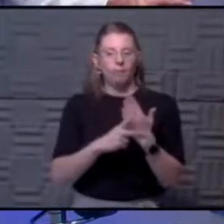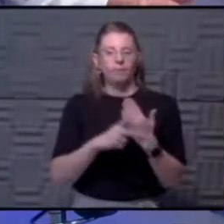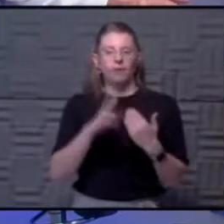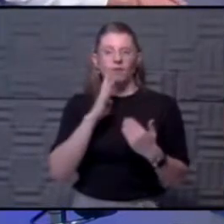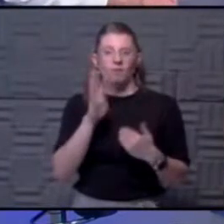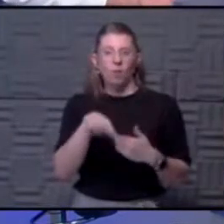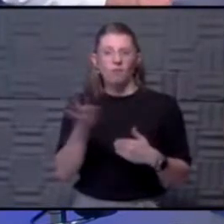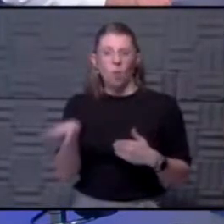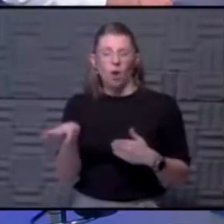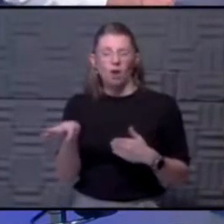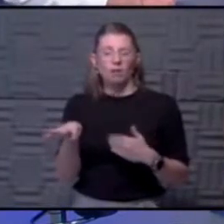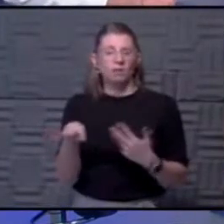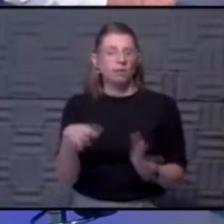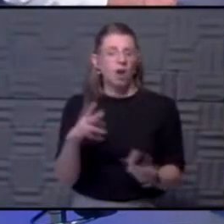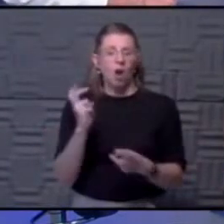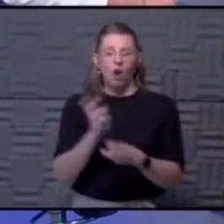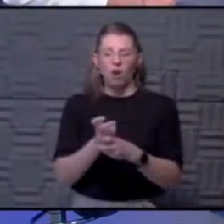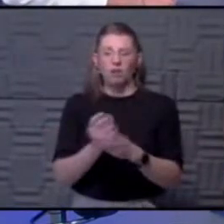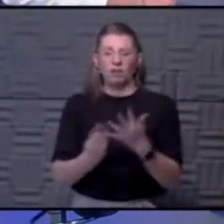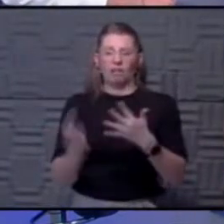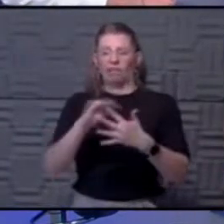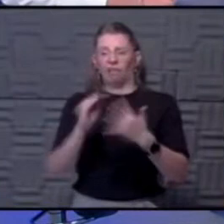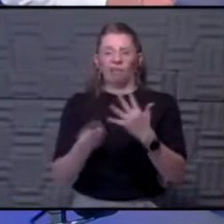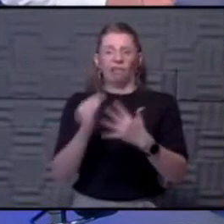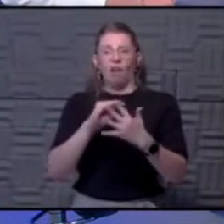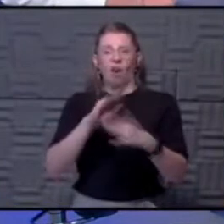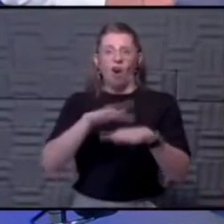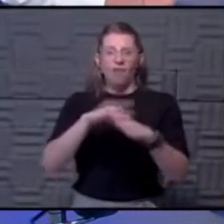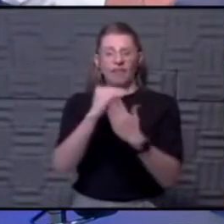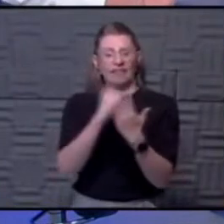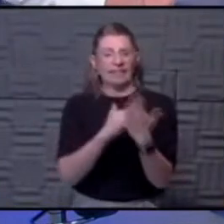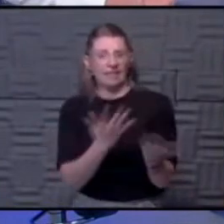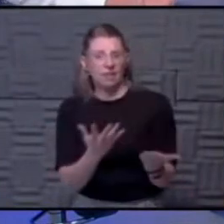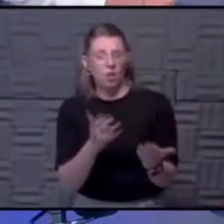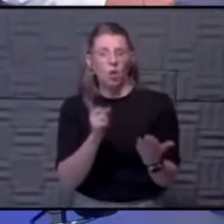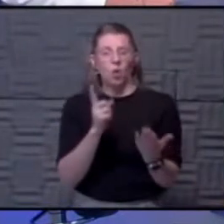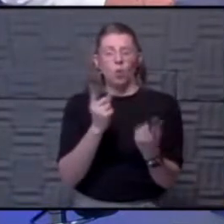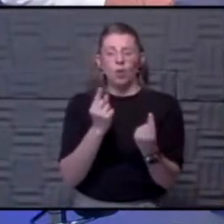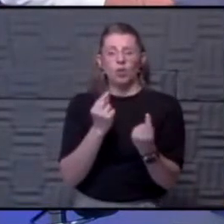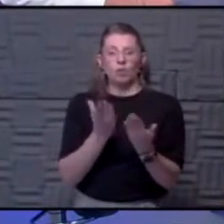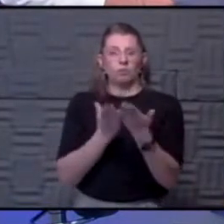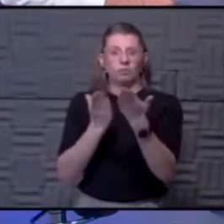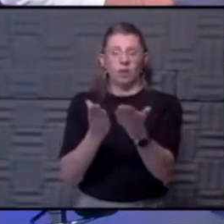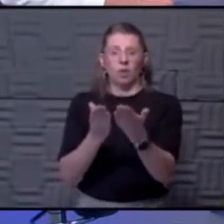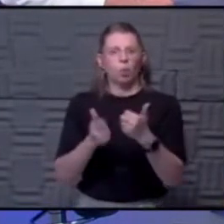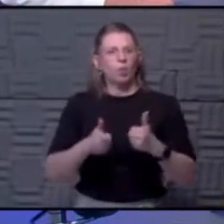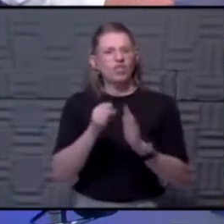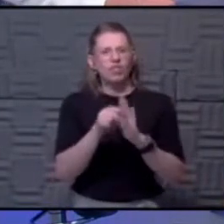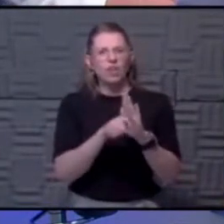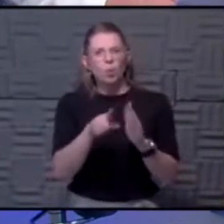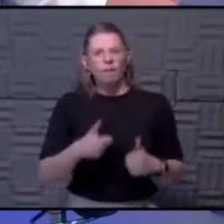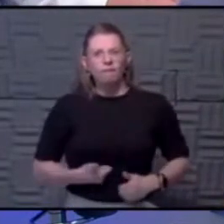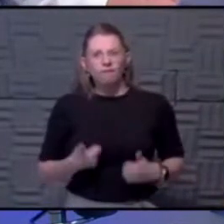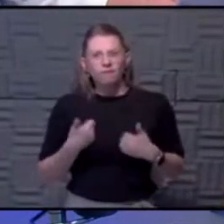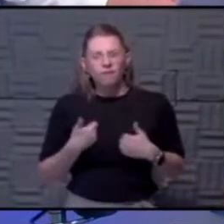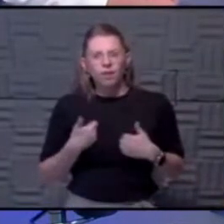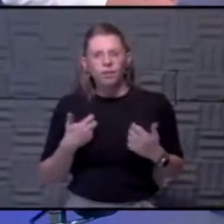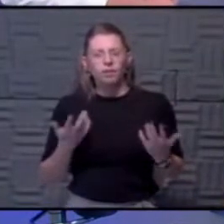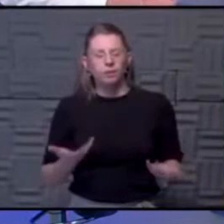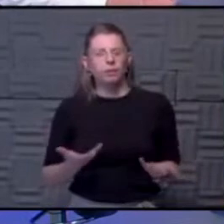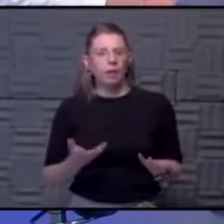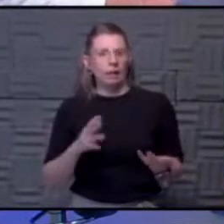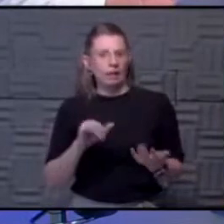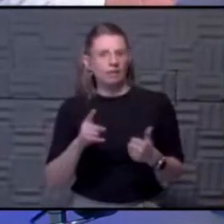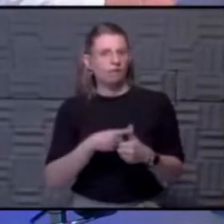and getting on the list. Any recommendations to help him do that? Where should he go? Yeah, I think my first question is, which state do you live in? Because